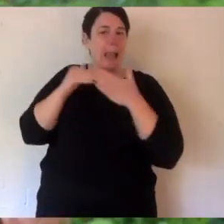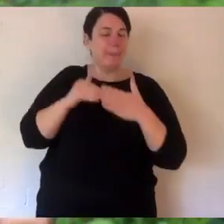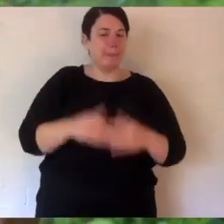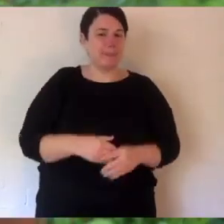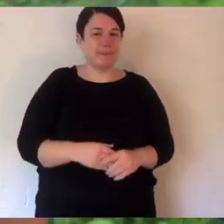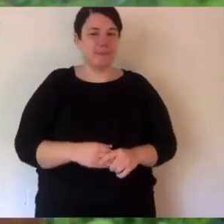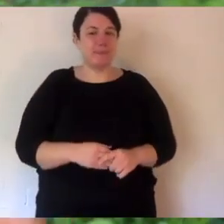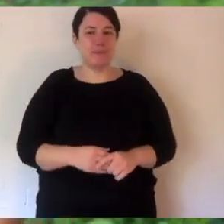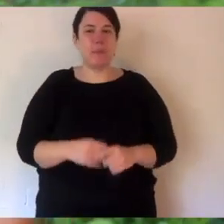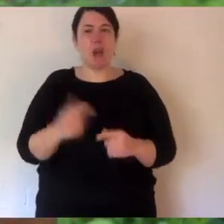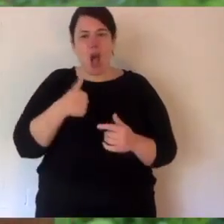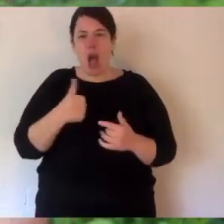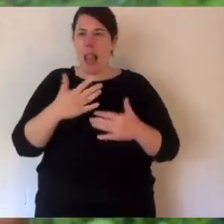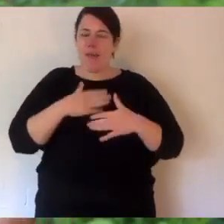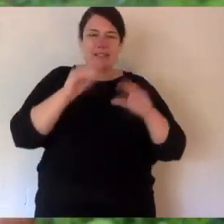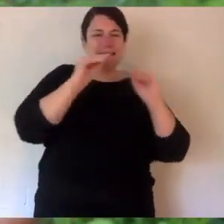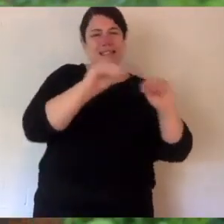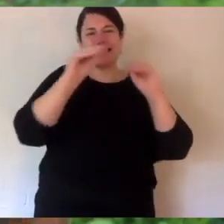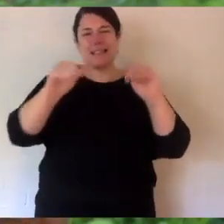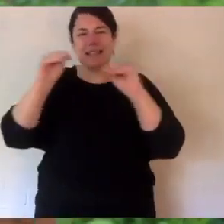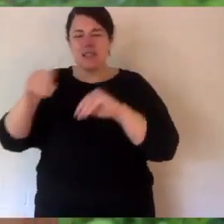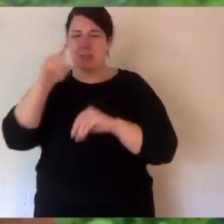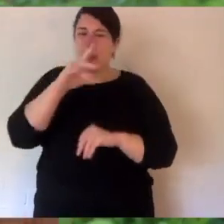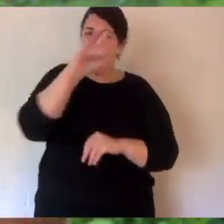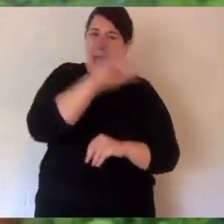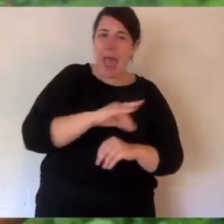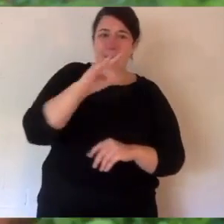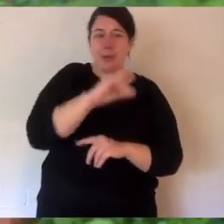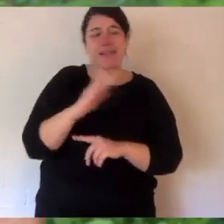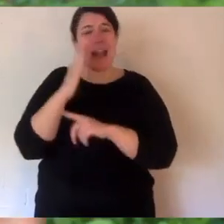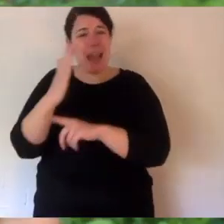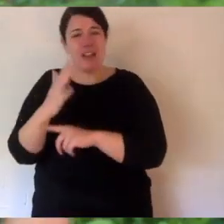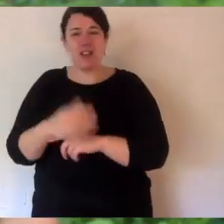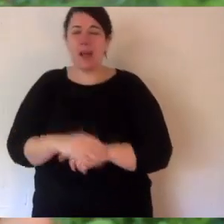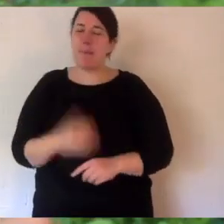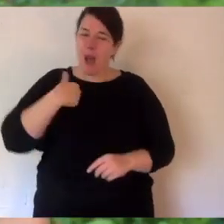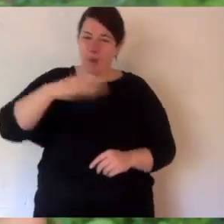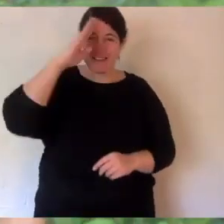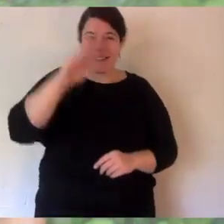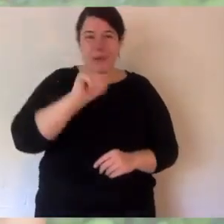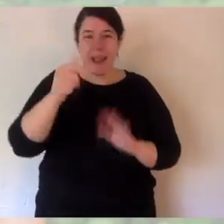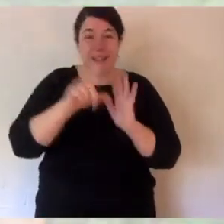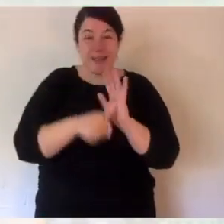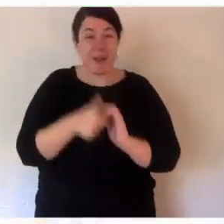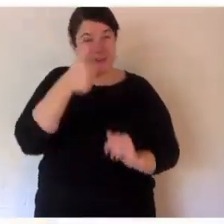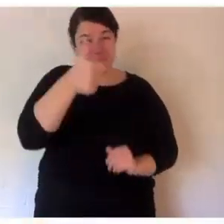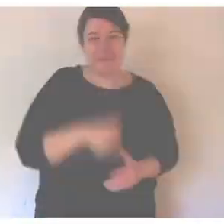what I do, connecting people with nature, and that can't stop. I'll see you next time.